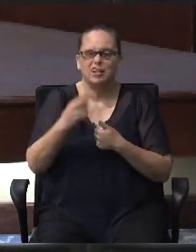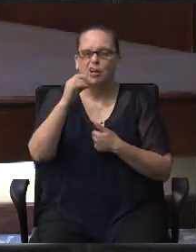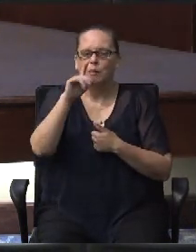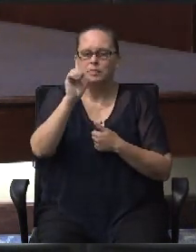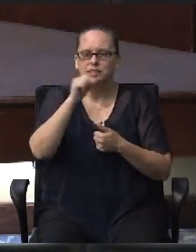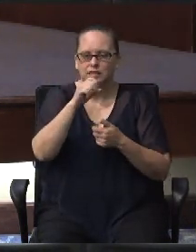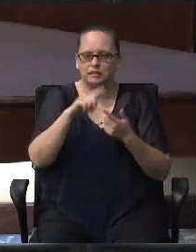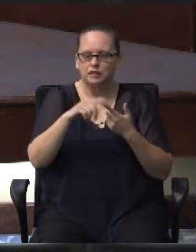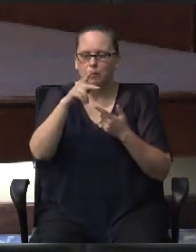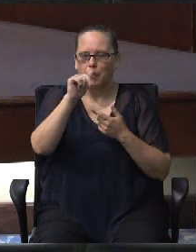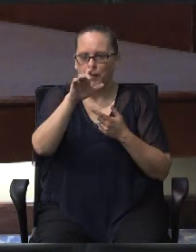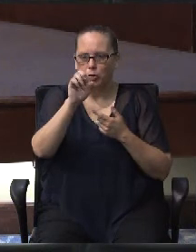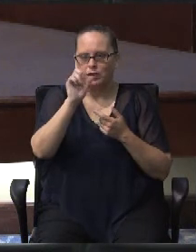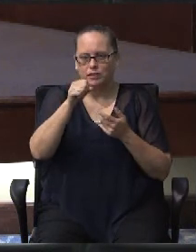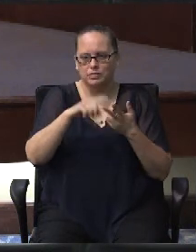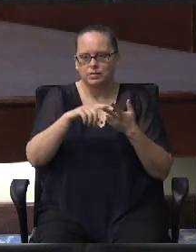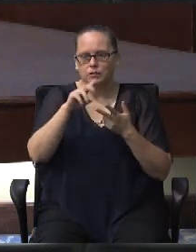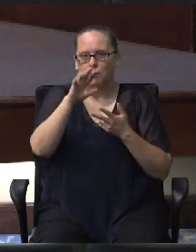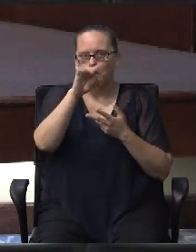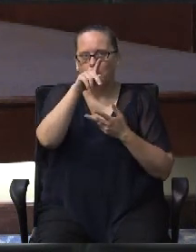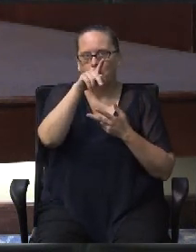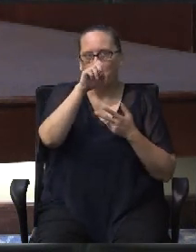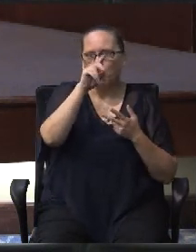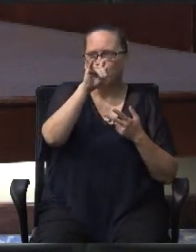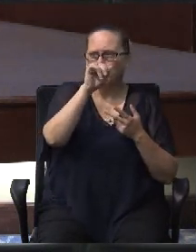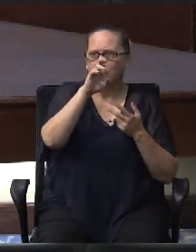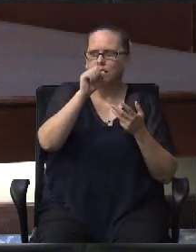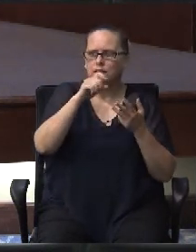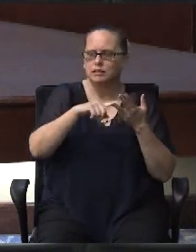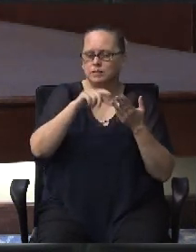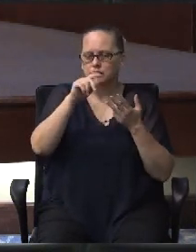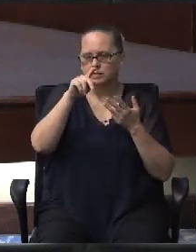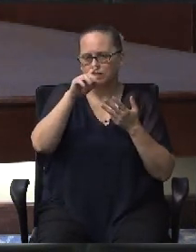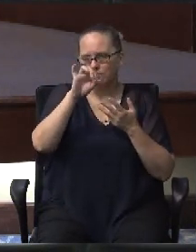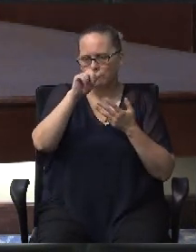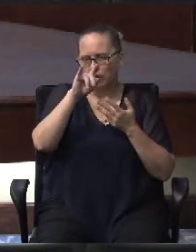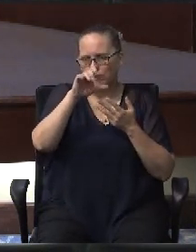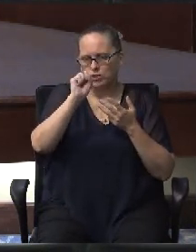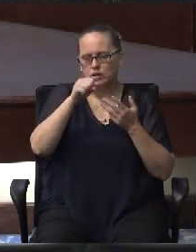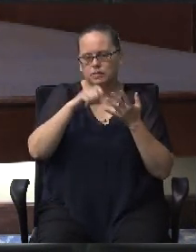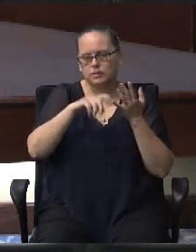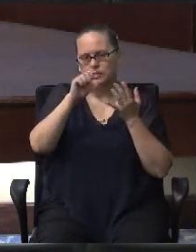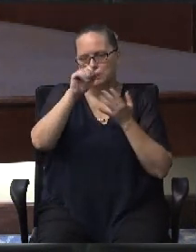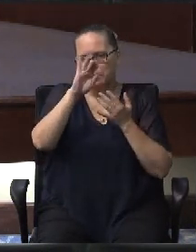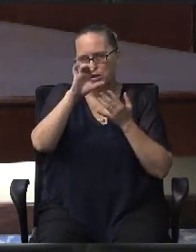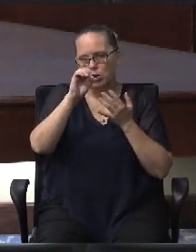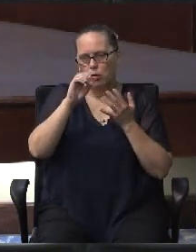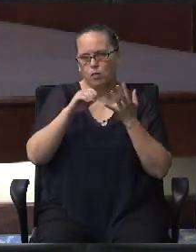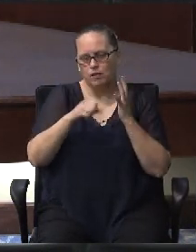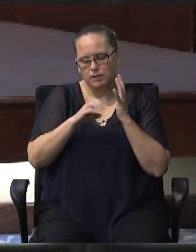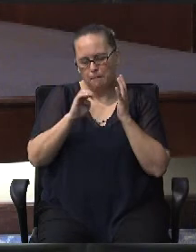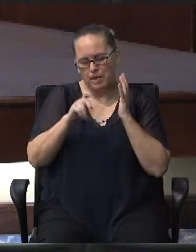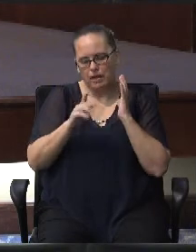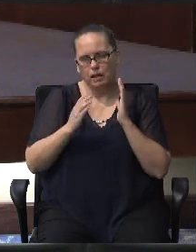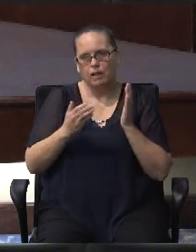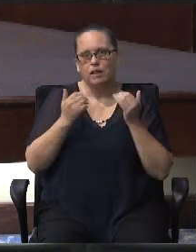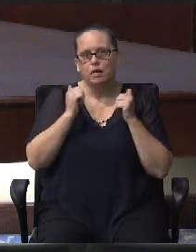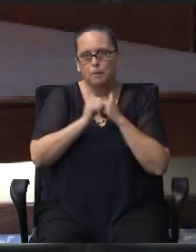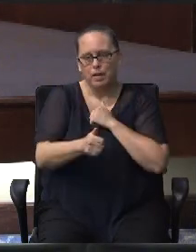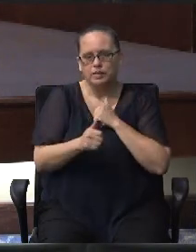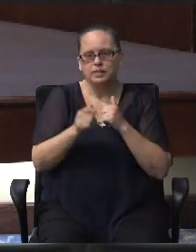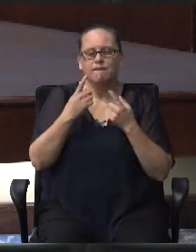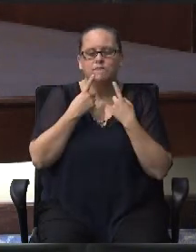Holmes. Palmer. Porteroot. Yes. Fairfield. Yes. Sabido. Meek. Yes, that motion carries.